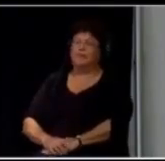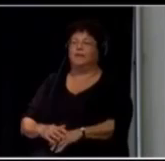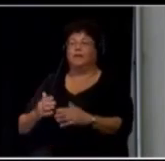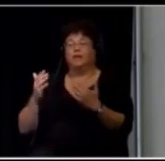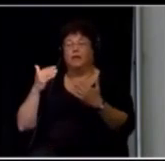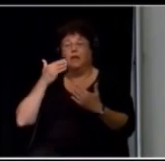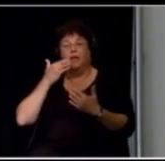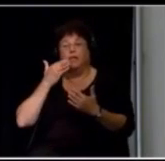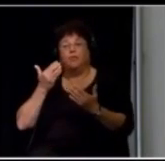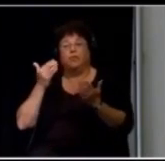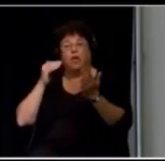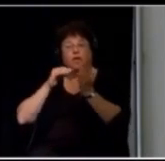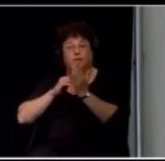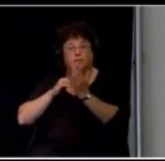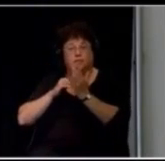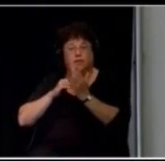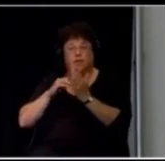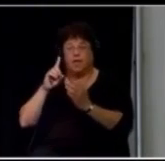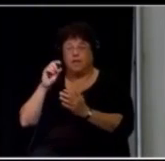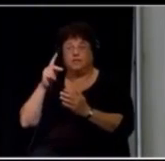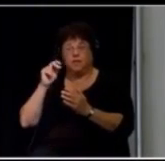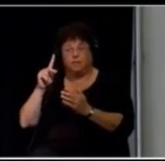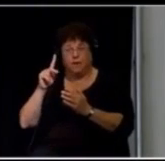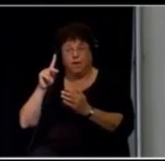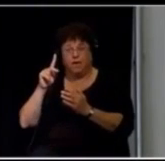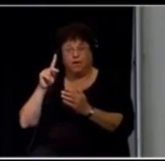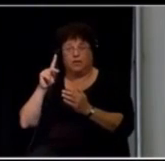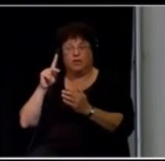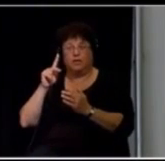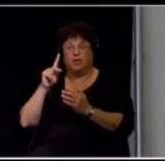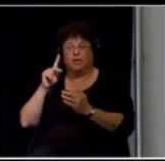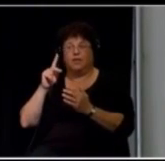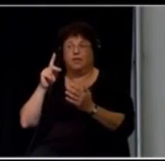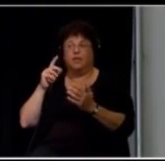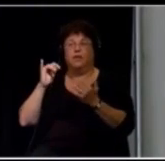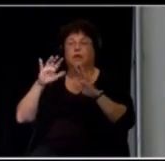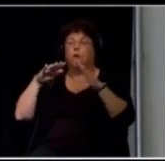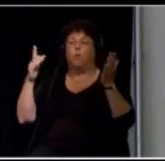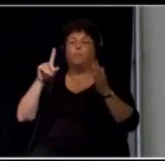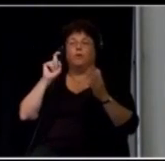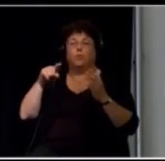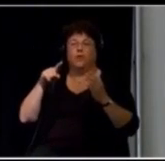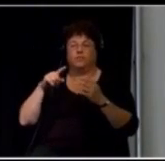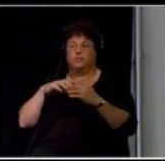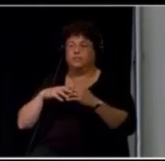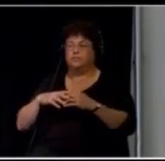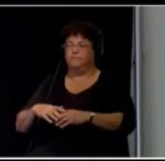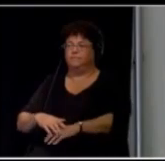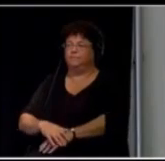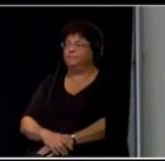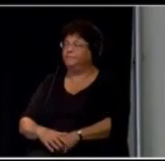All right, thanks again, Deepak. And with that, let's open it up to questions.